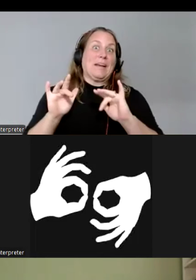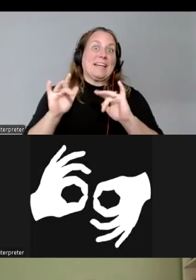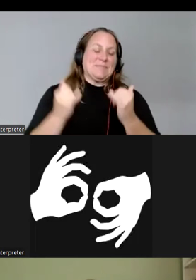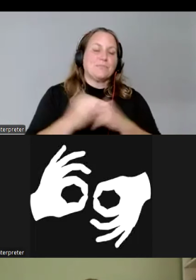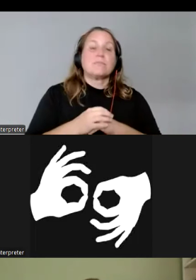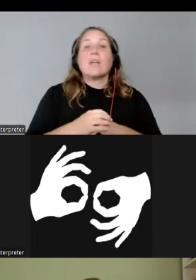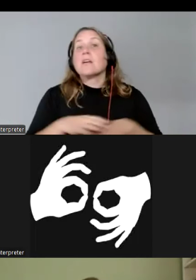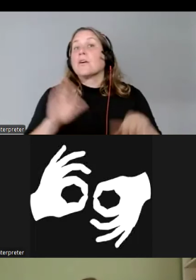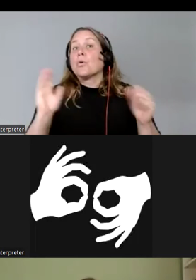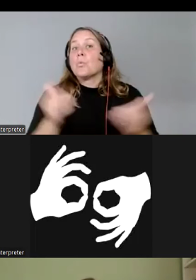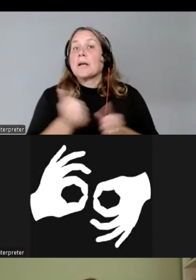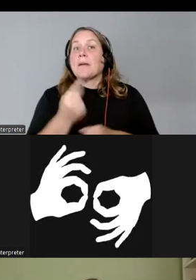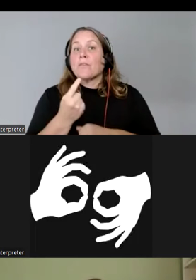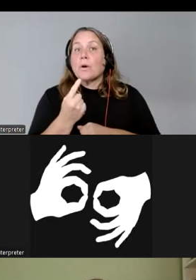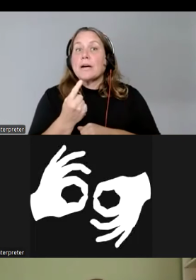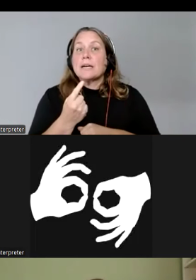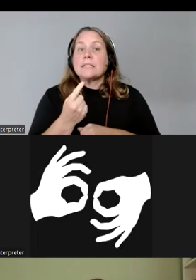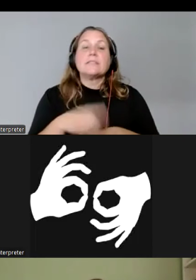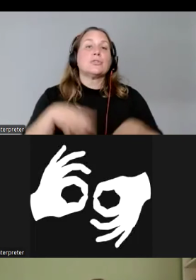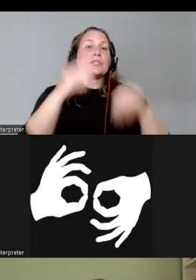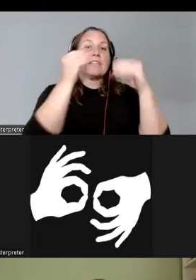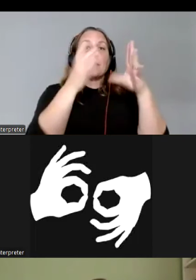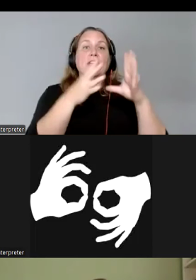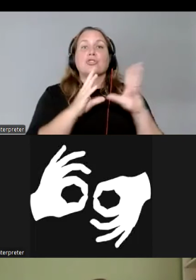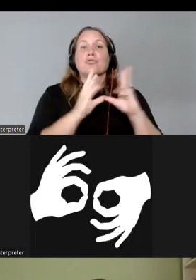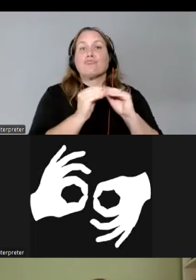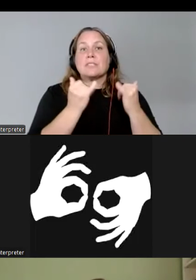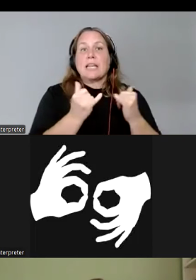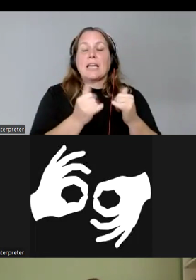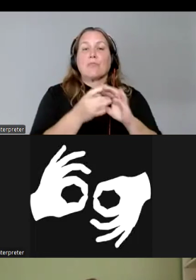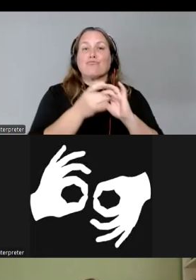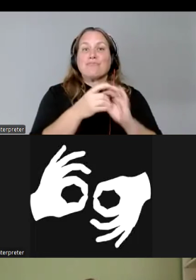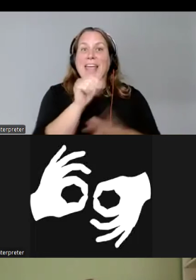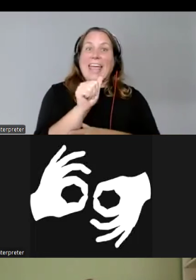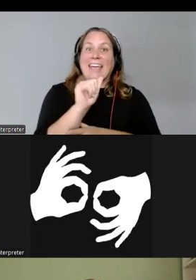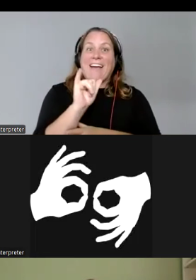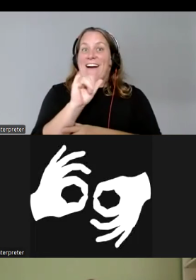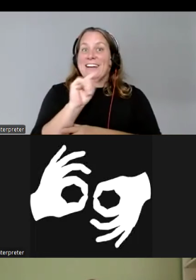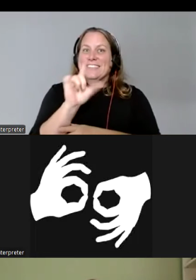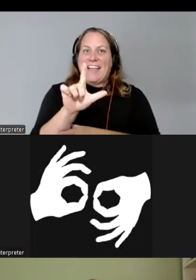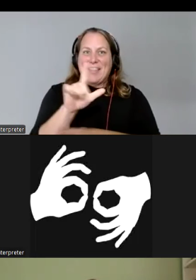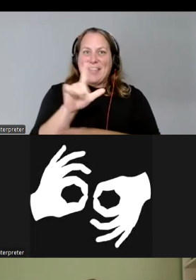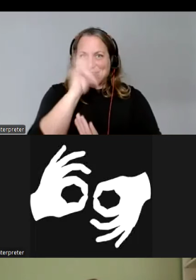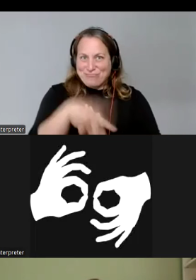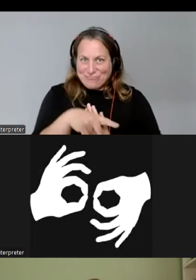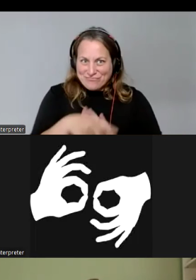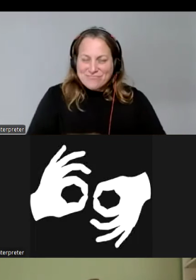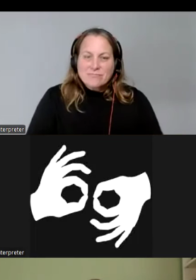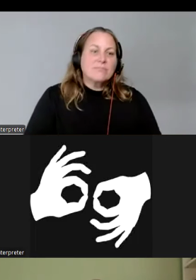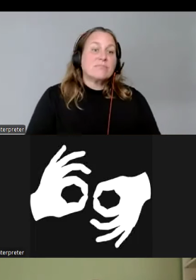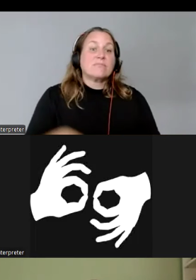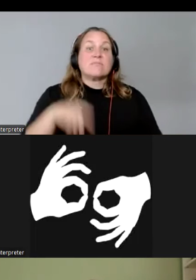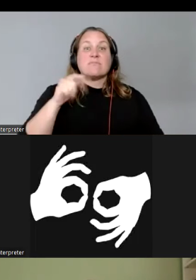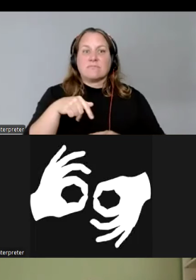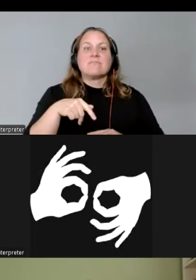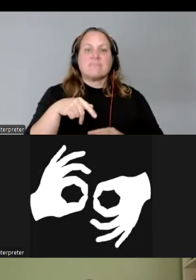Welcome everyone to the information session about Artists in the Library program. The program deadline